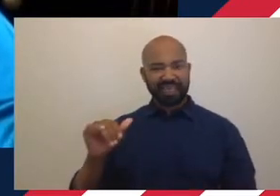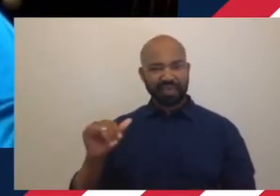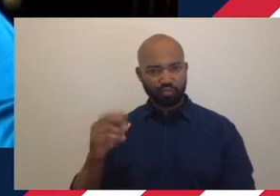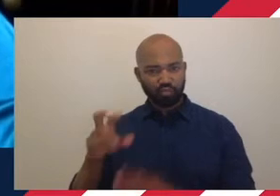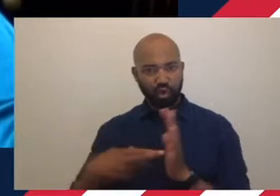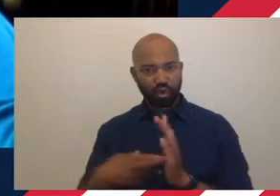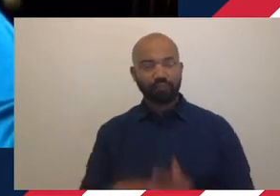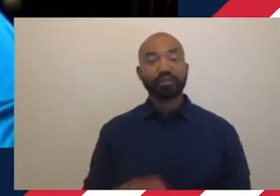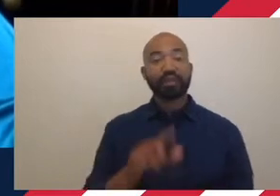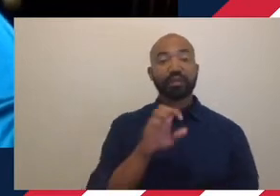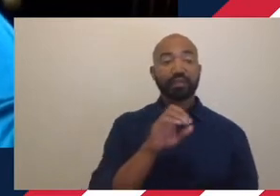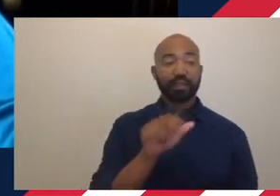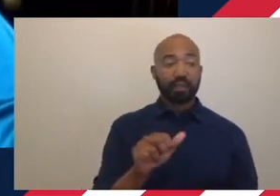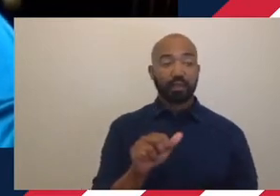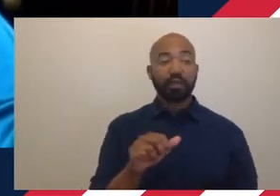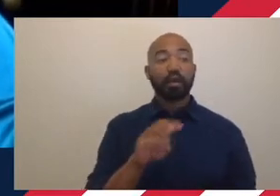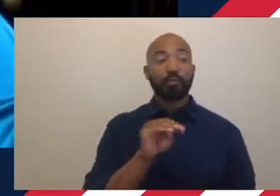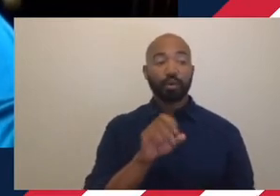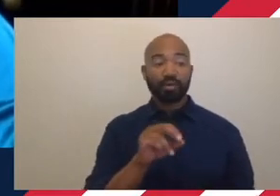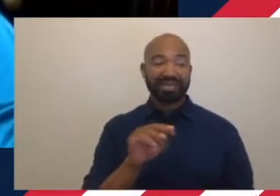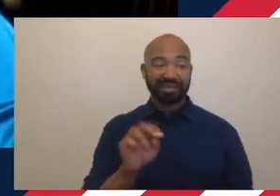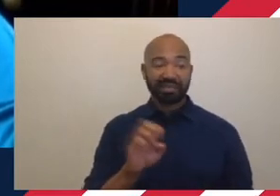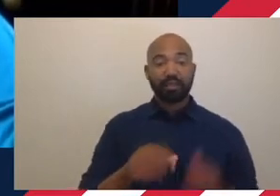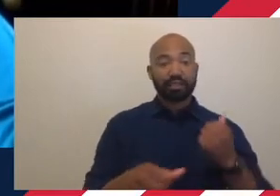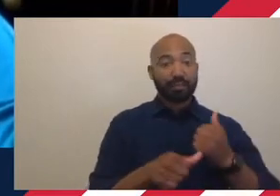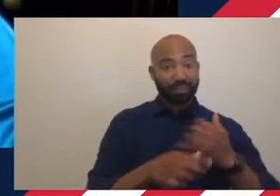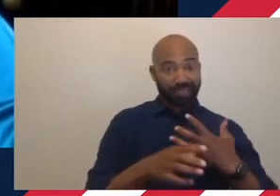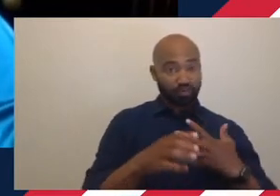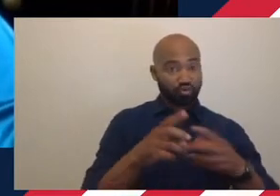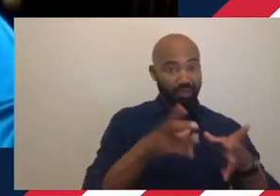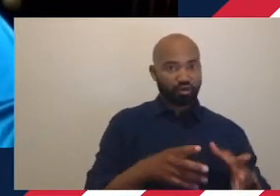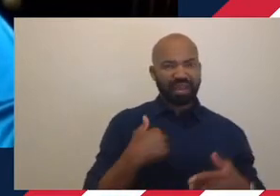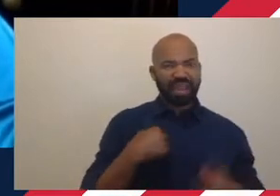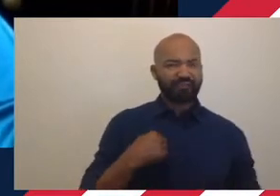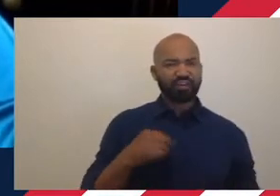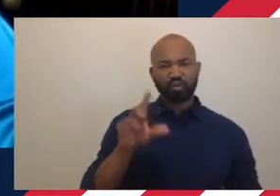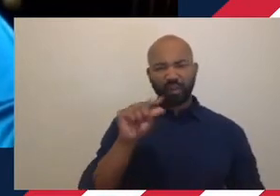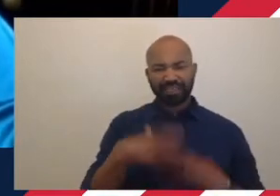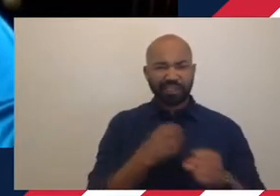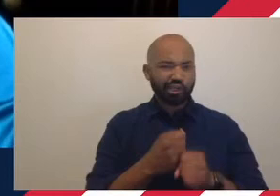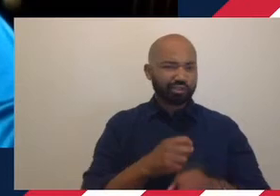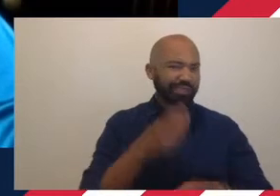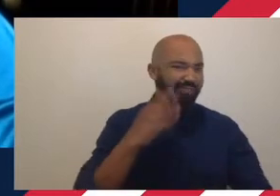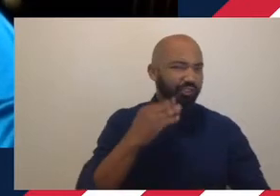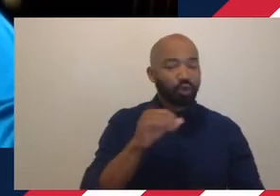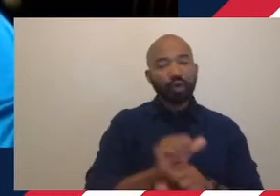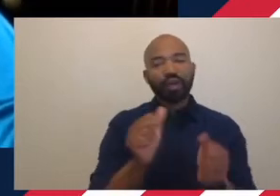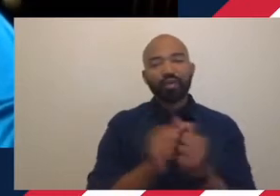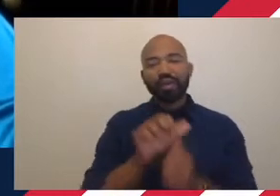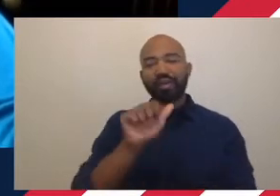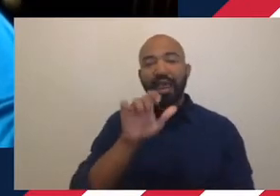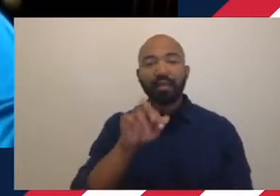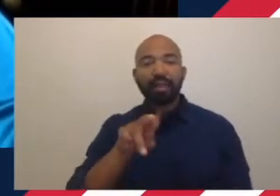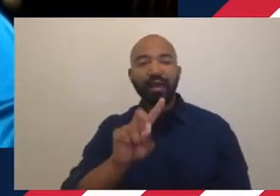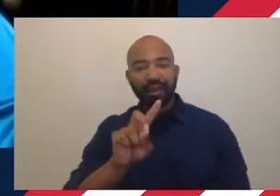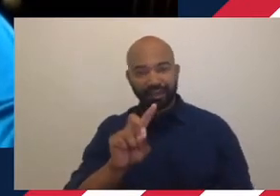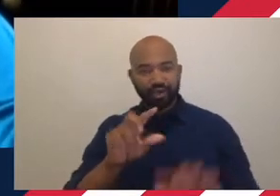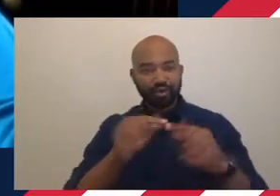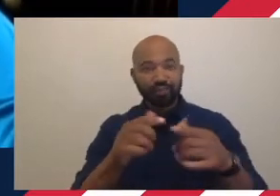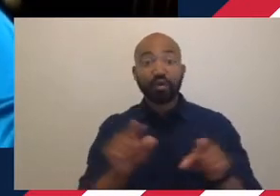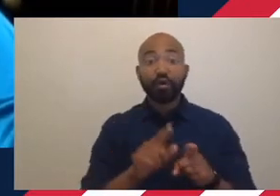the deputy director and has over 2 decades of experience working with allied groups and elected